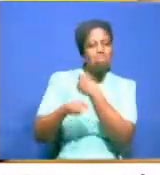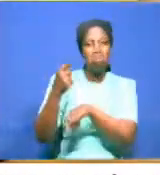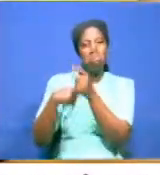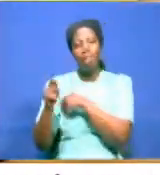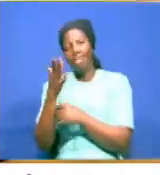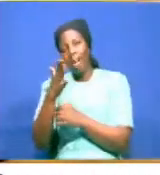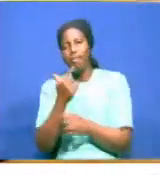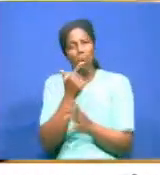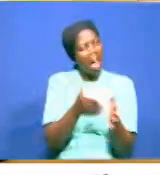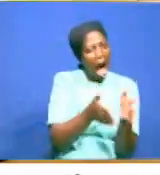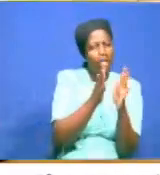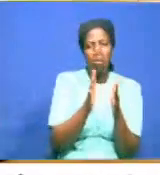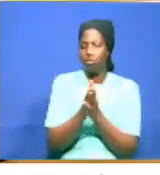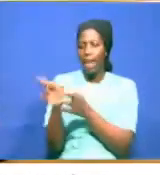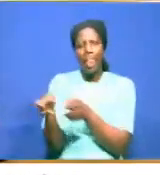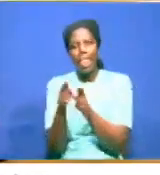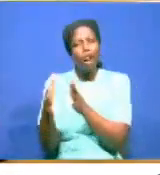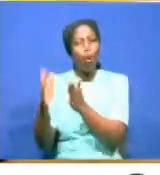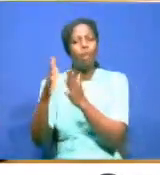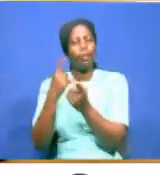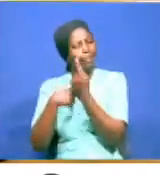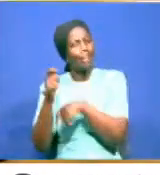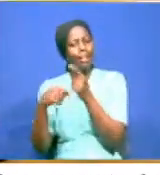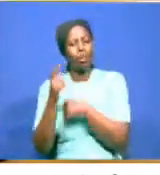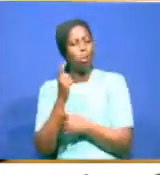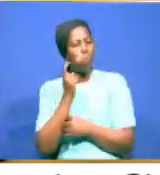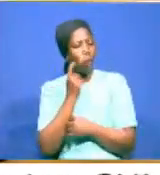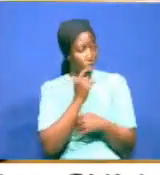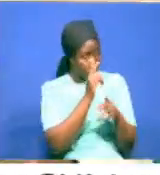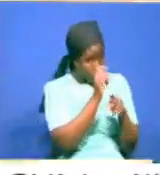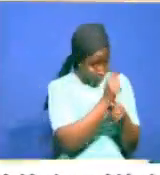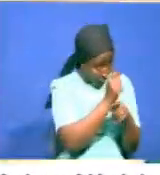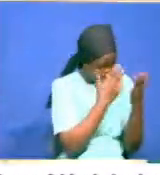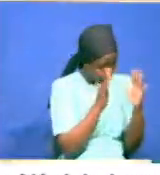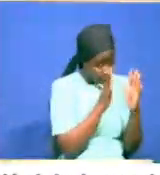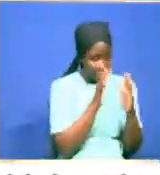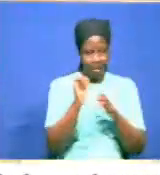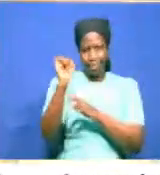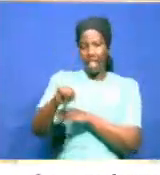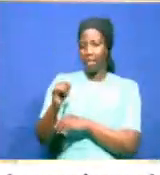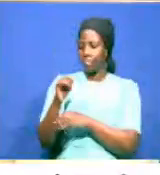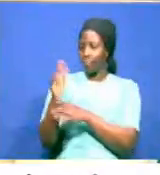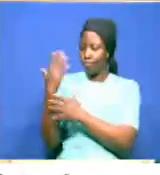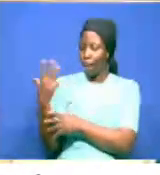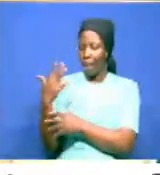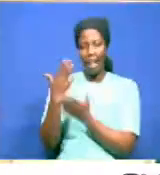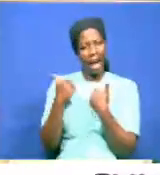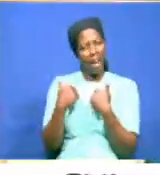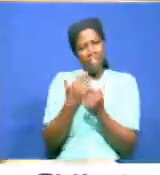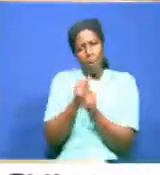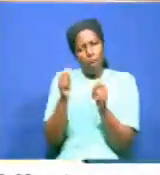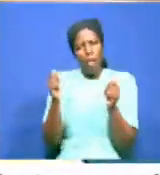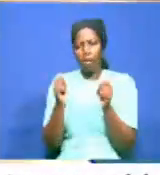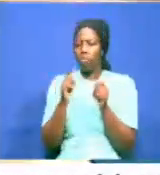Road, selling sweets. And they already sweets. Have some courses with them. Yes, and yet they have papers. Yes. So they need to empower persons with